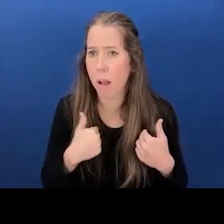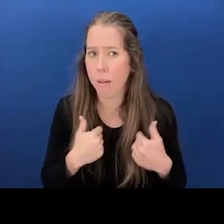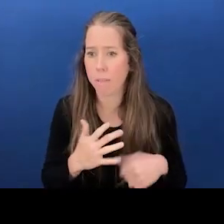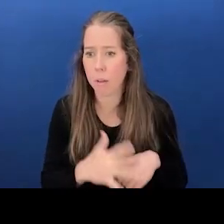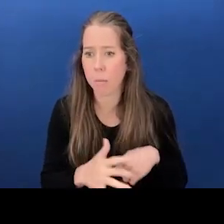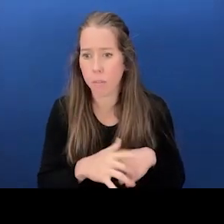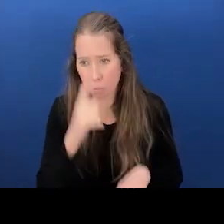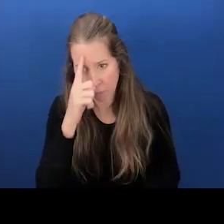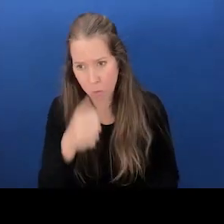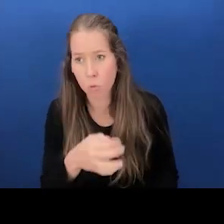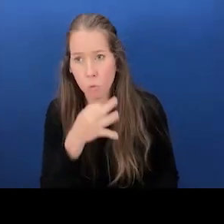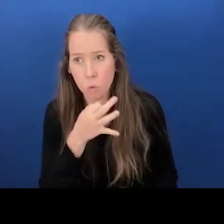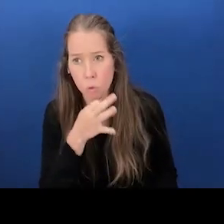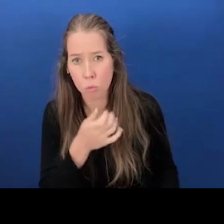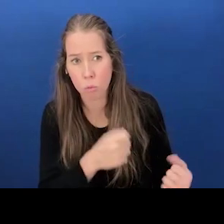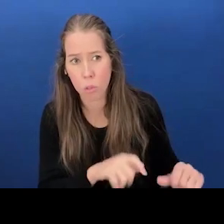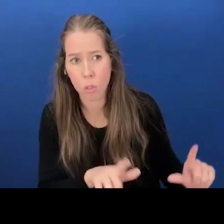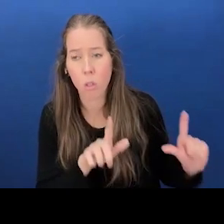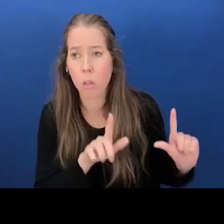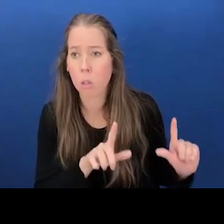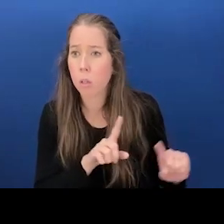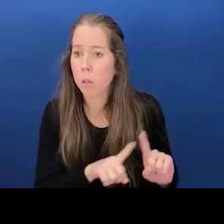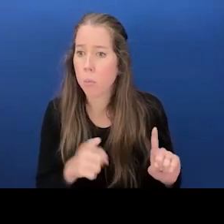for you, but we are soliciting